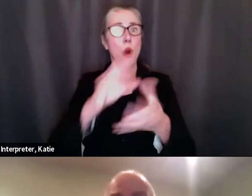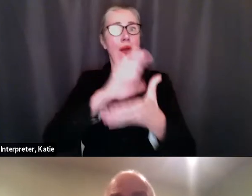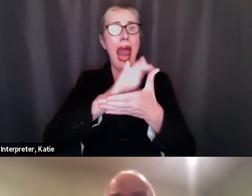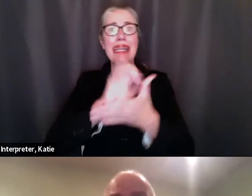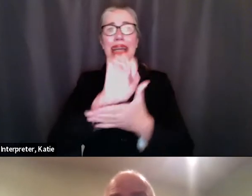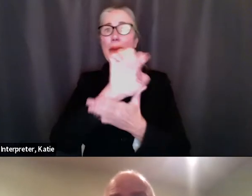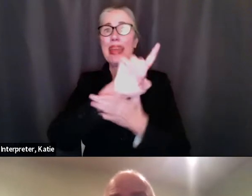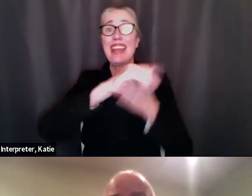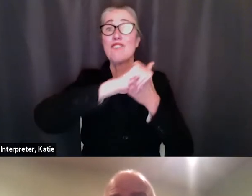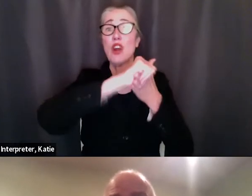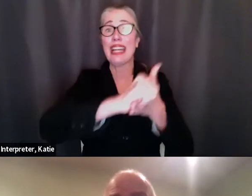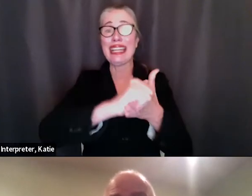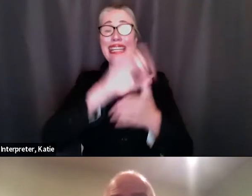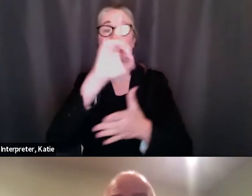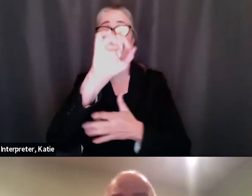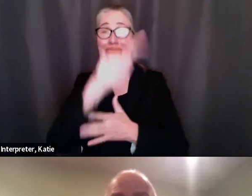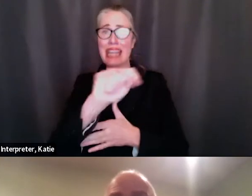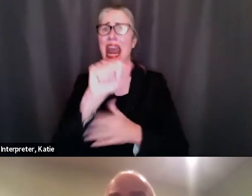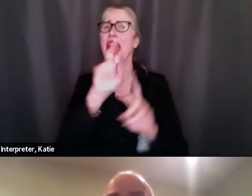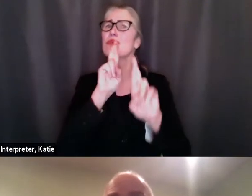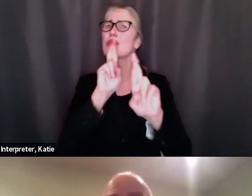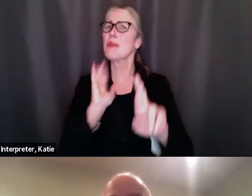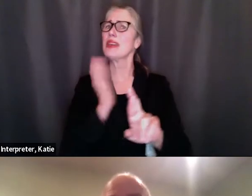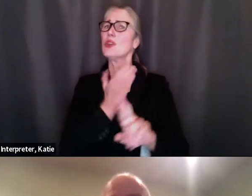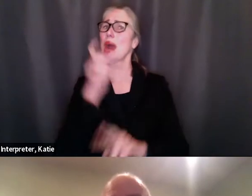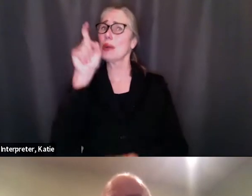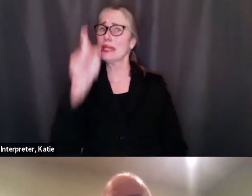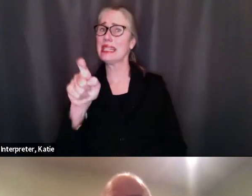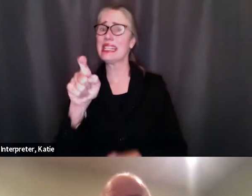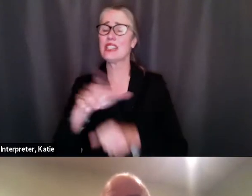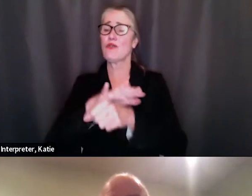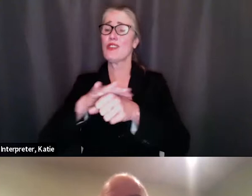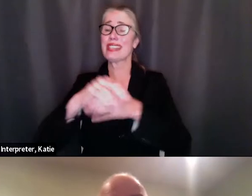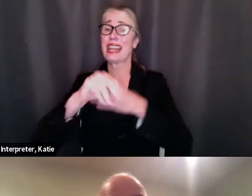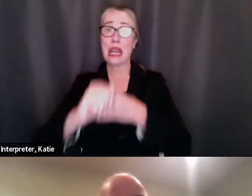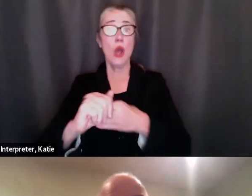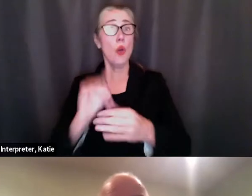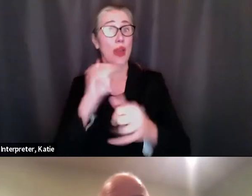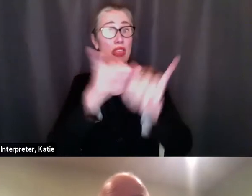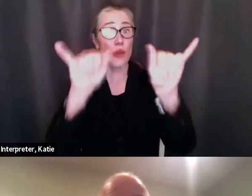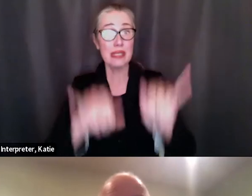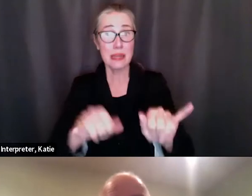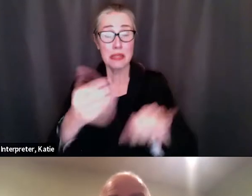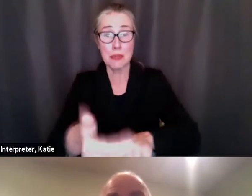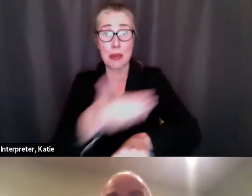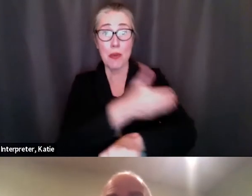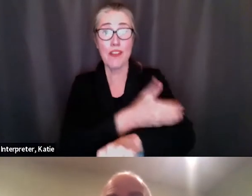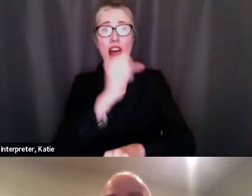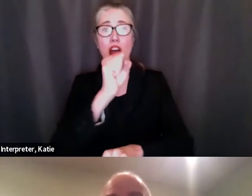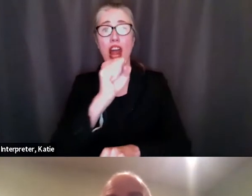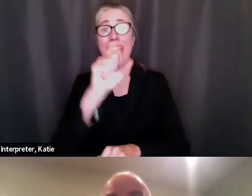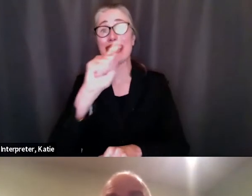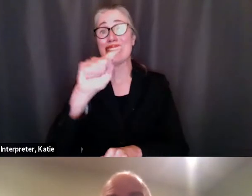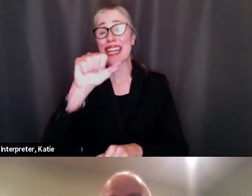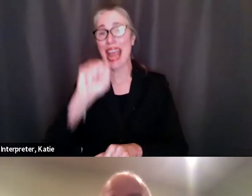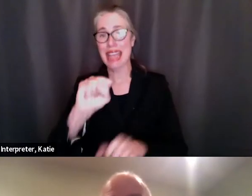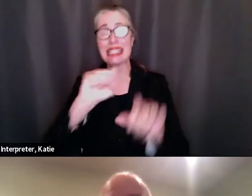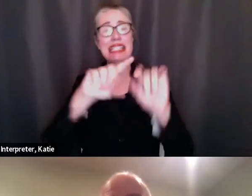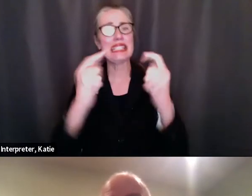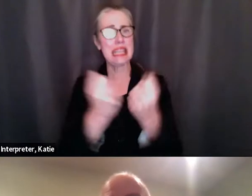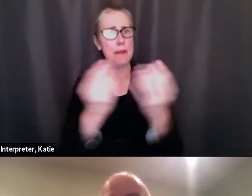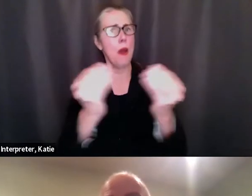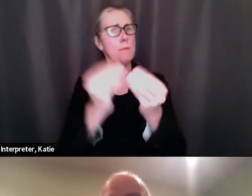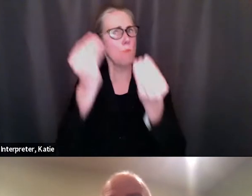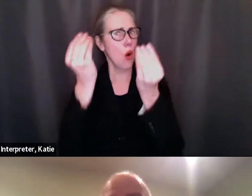responding to site leaders needs with improved lead data systems our mtss team is better equipped to make informed